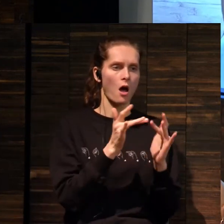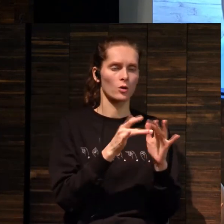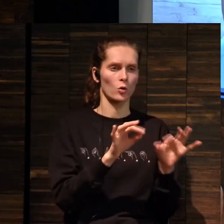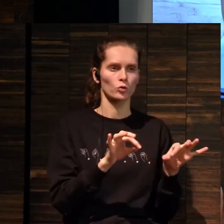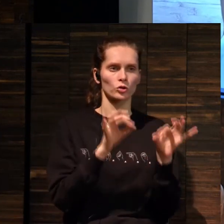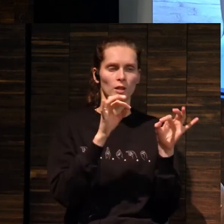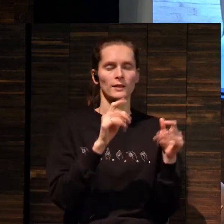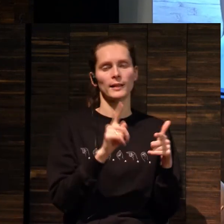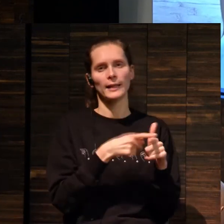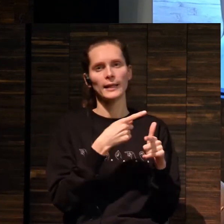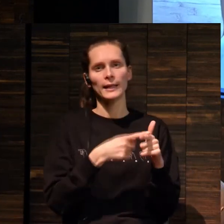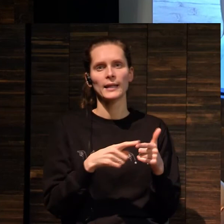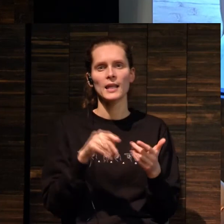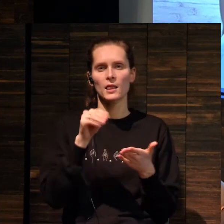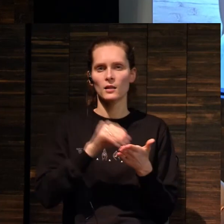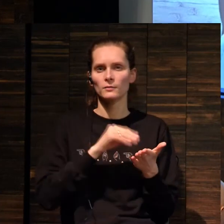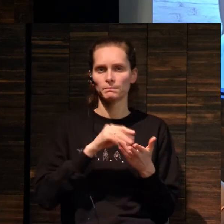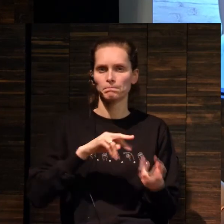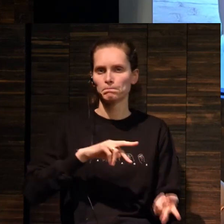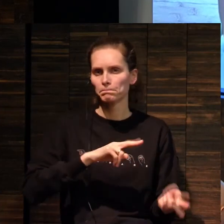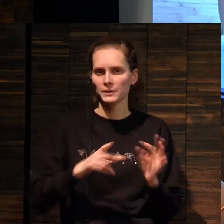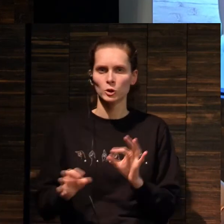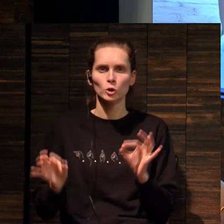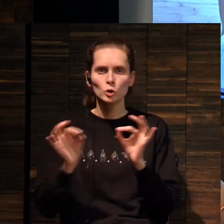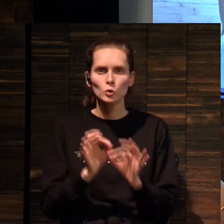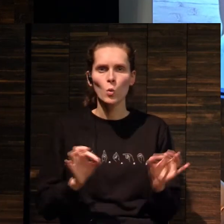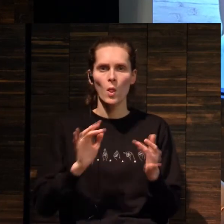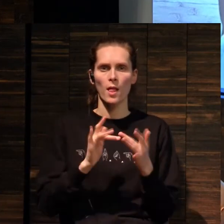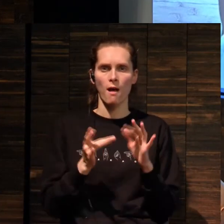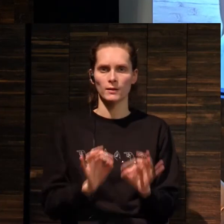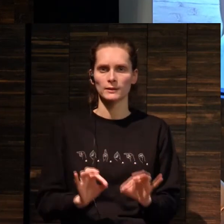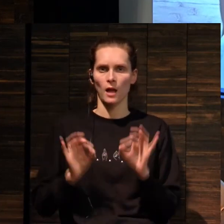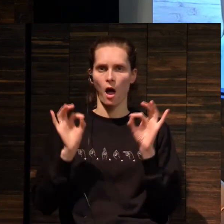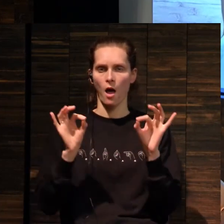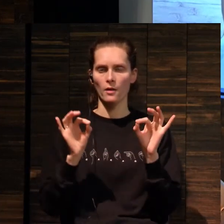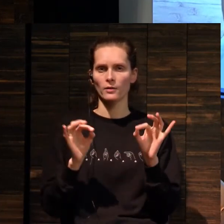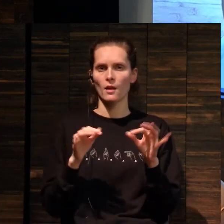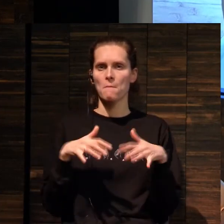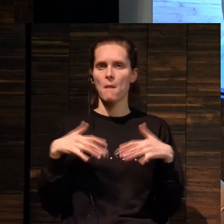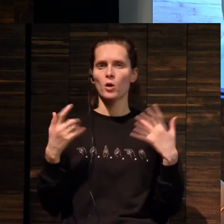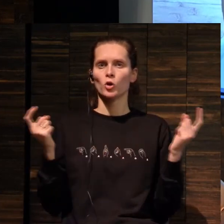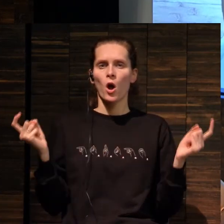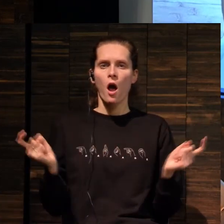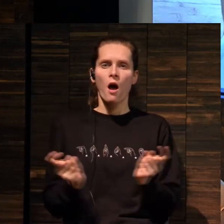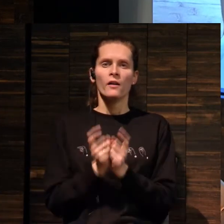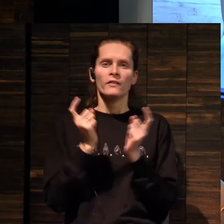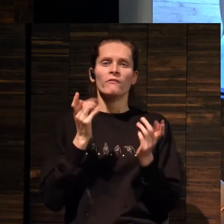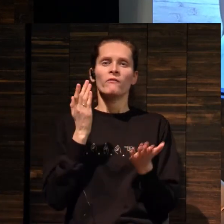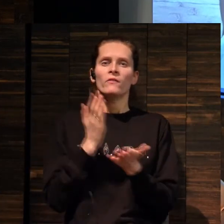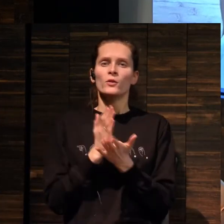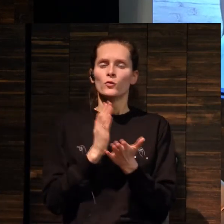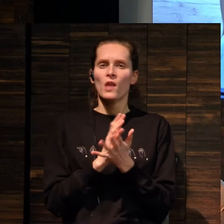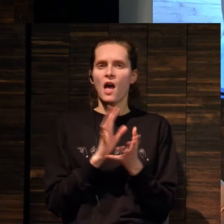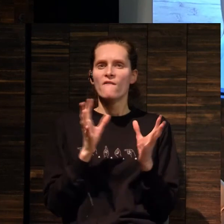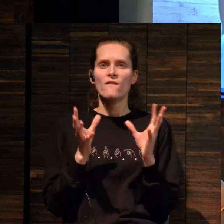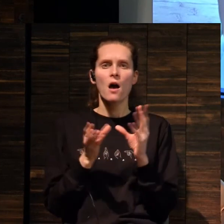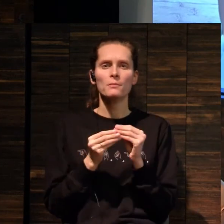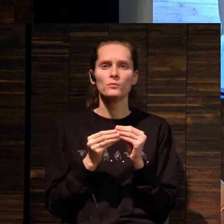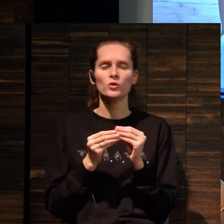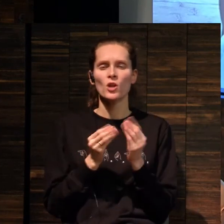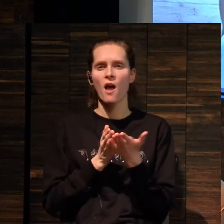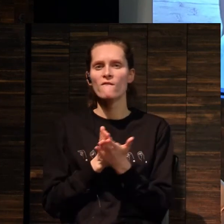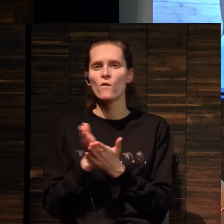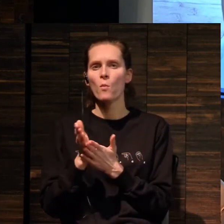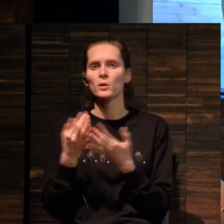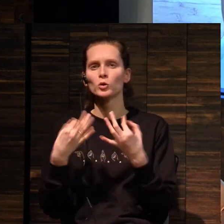do you need to apply a widget to a website if you can create a different website from scratch? I think this